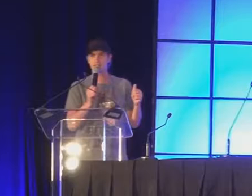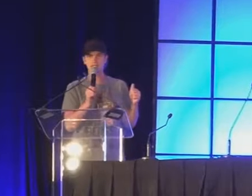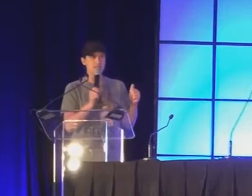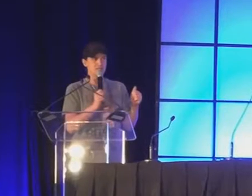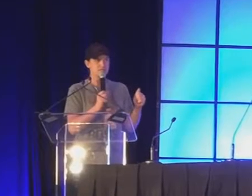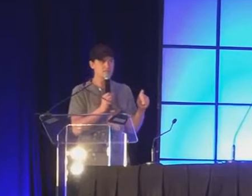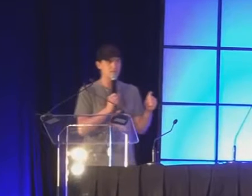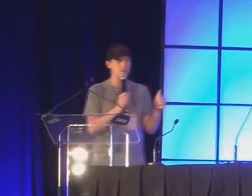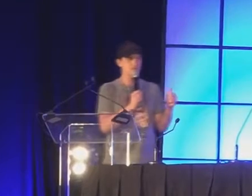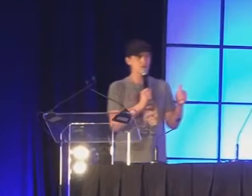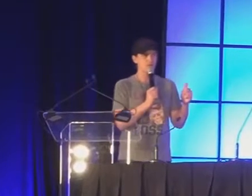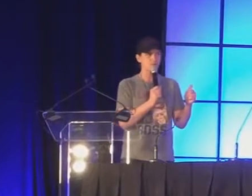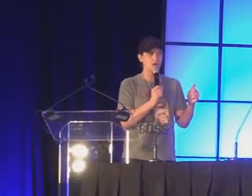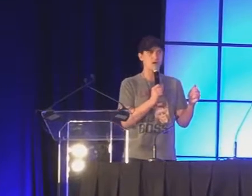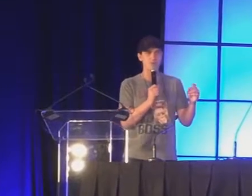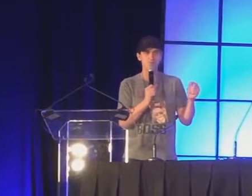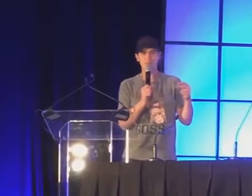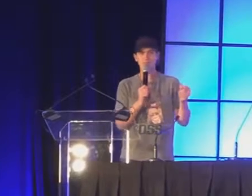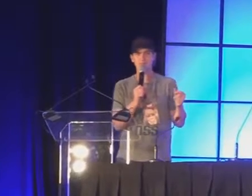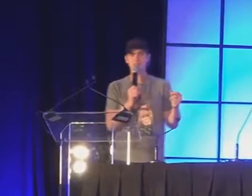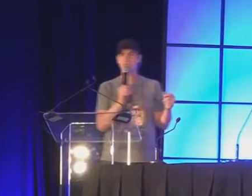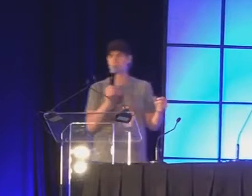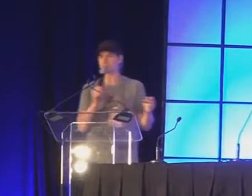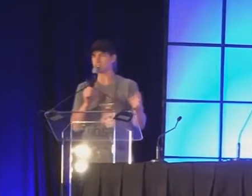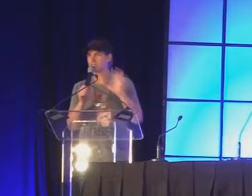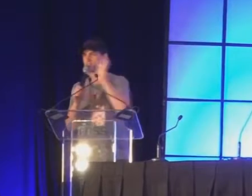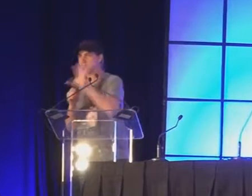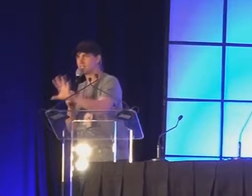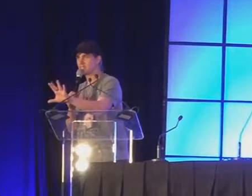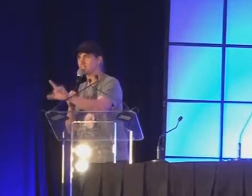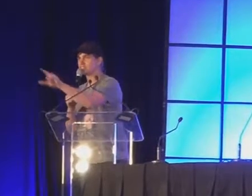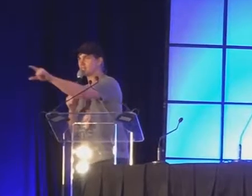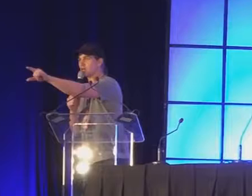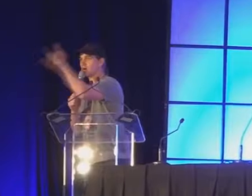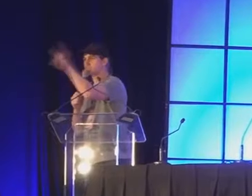Sally. What's her name from Cheers?